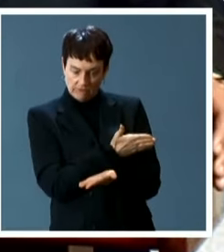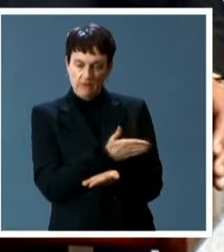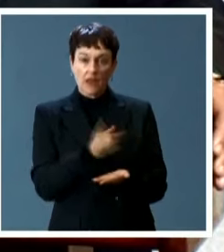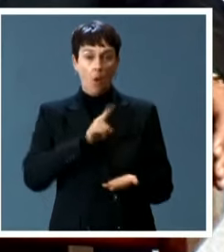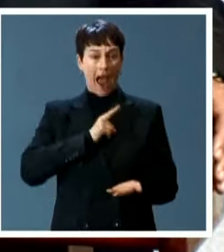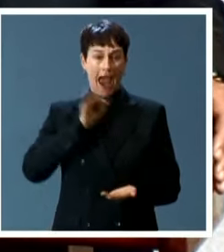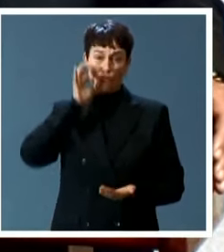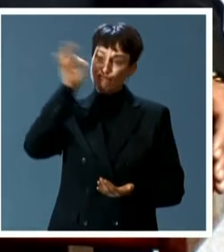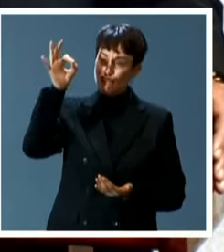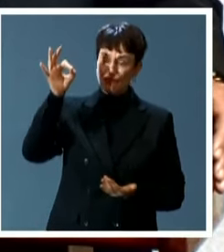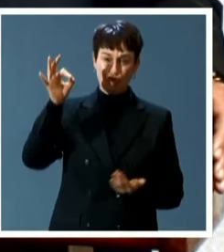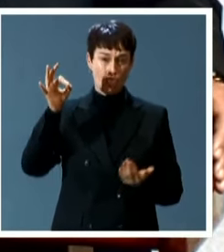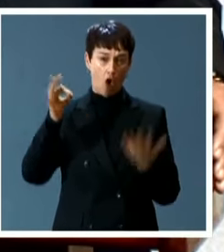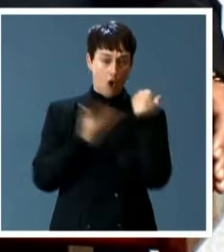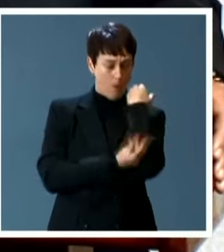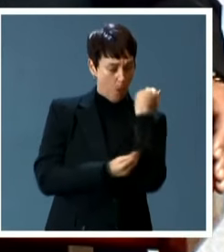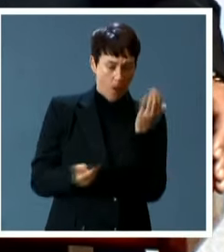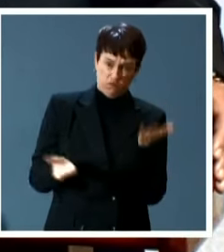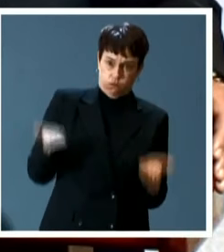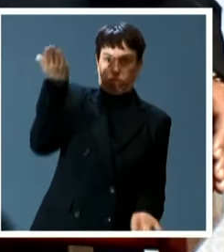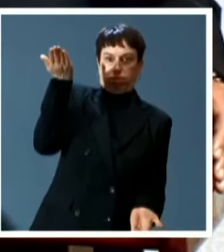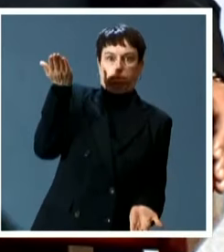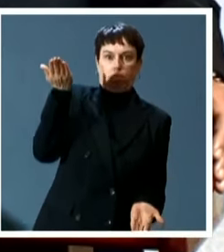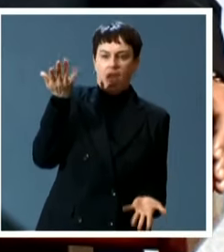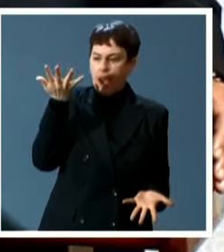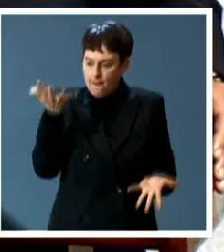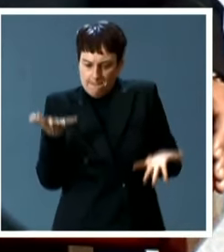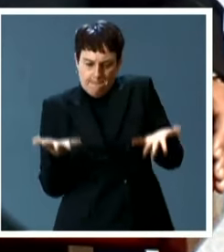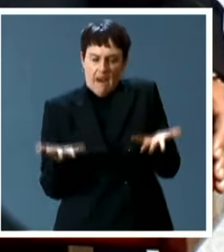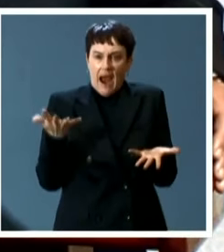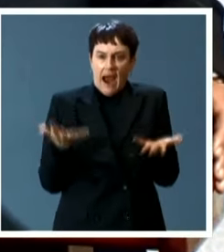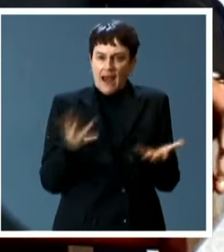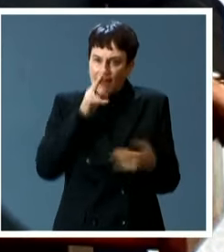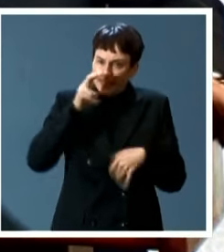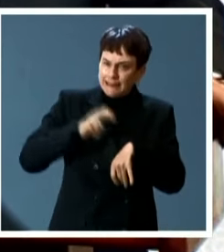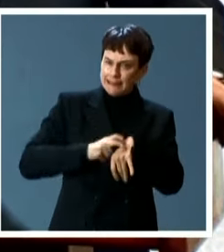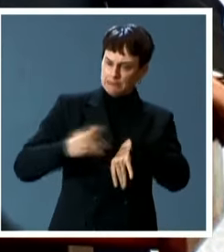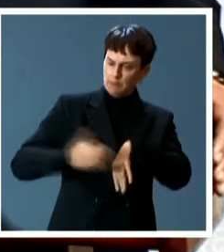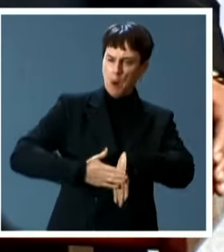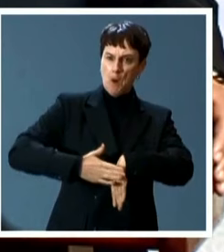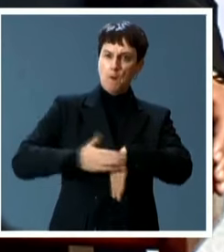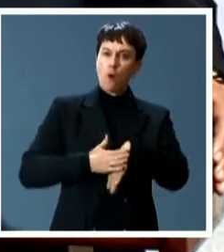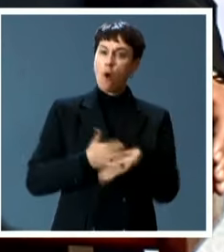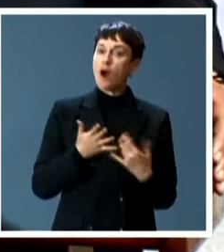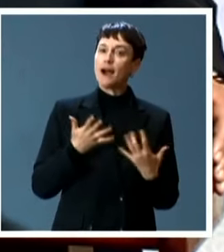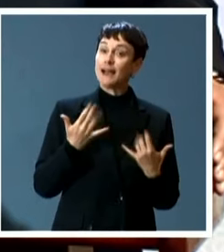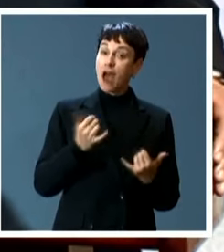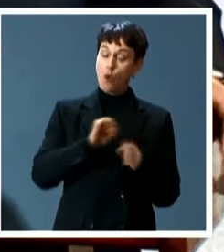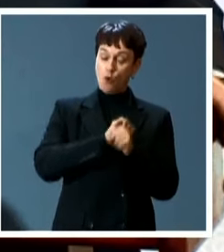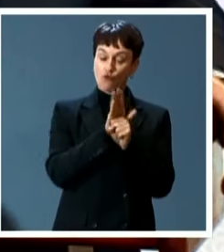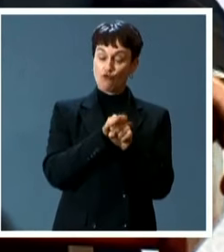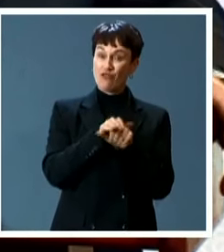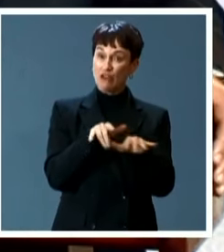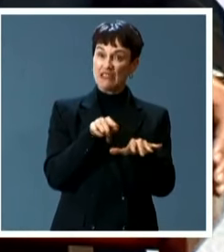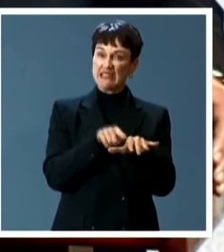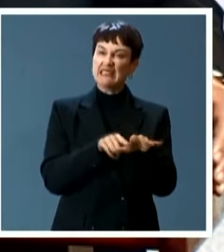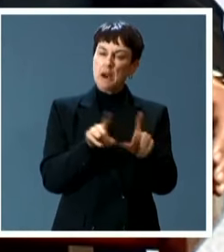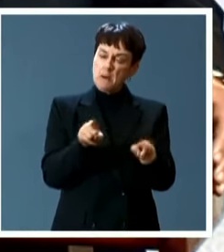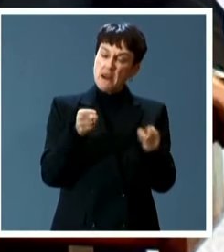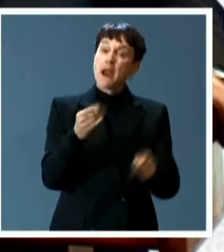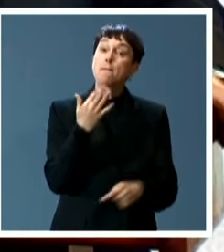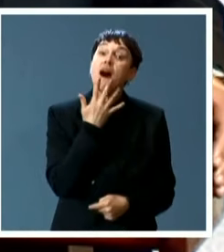years in a matter of months. The virus poses the greatest risk to the most vulnerable: those living in